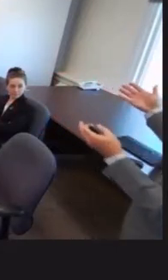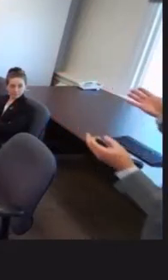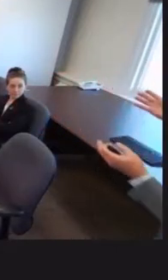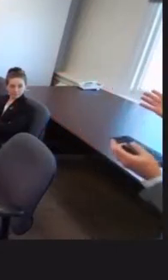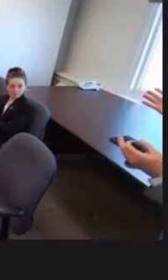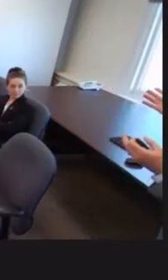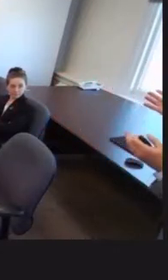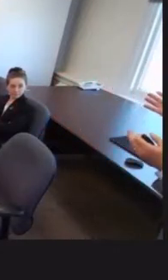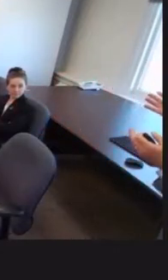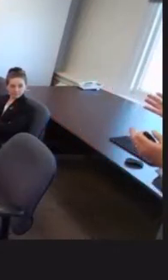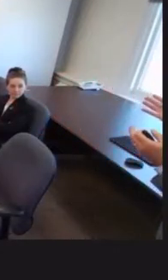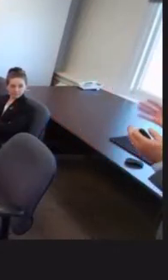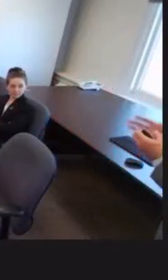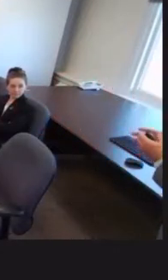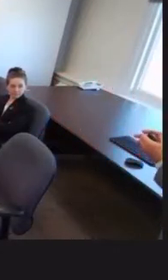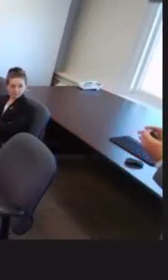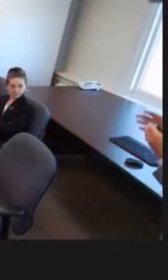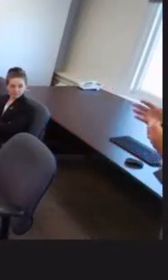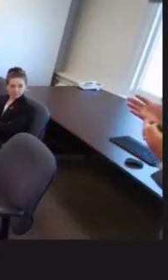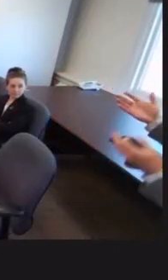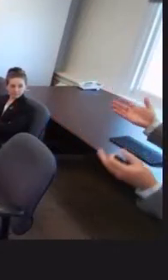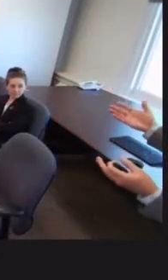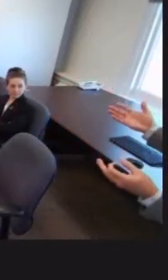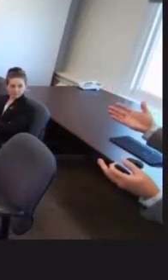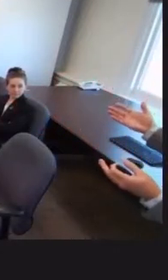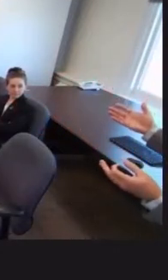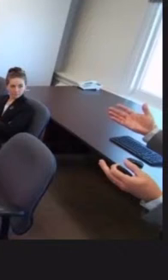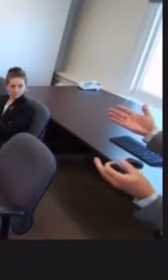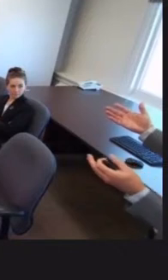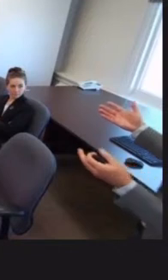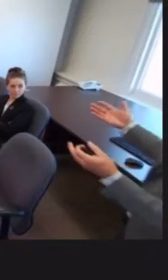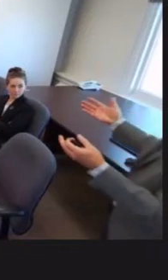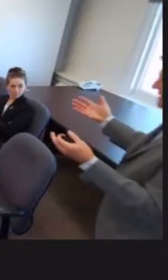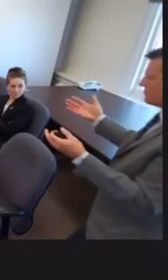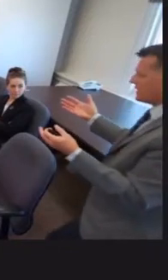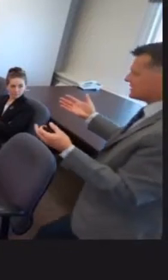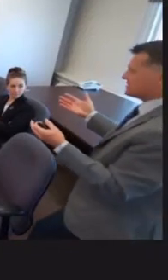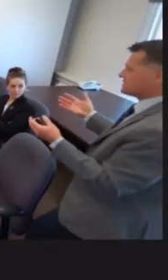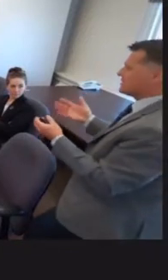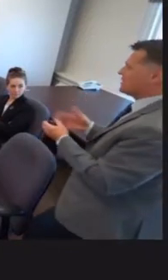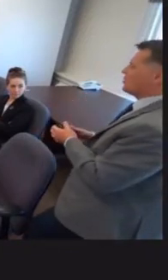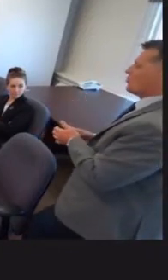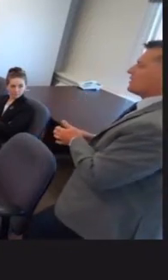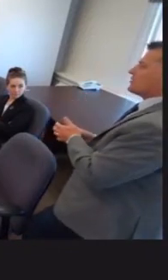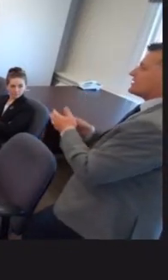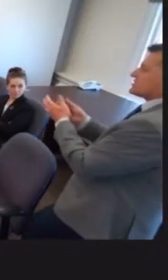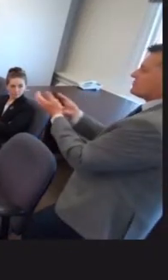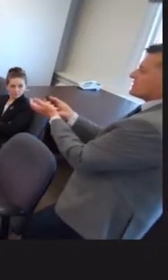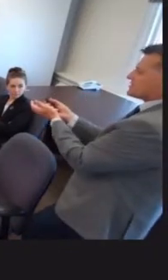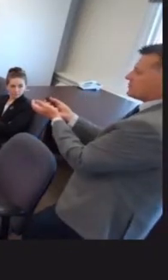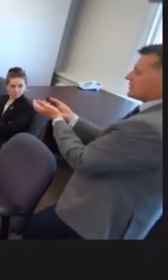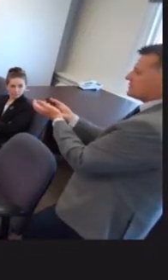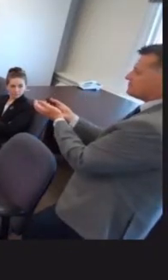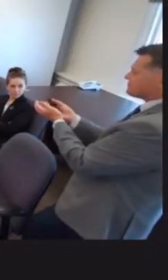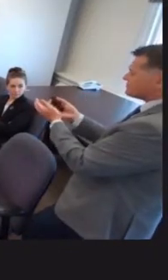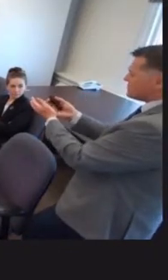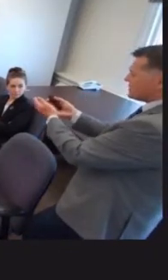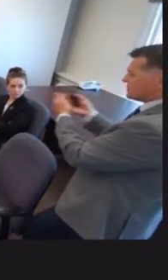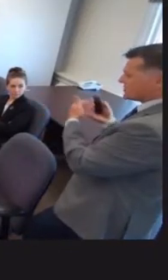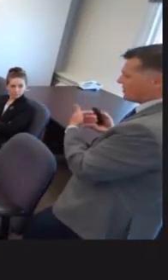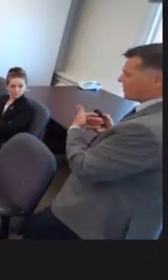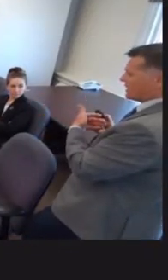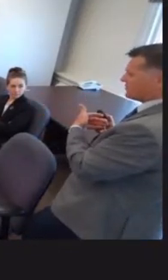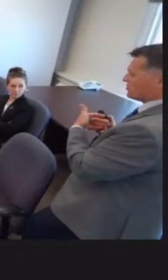there we share that with the system but what happens if they don't submit anything by the time the deadline passes what if they submit something